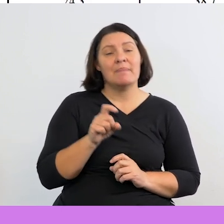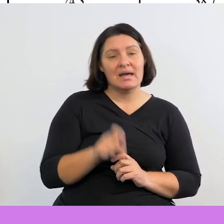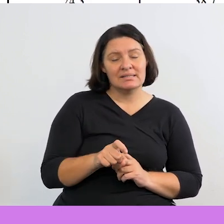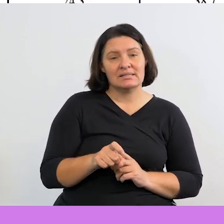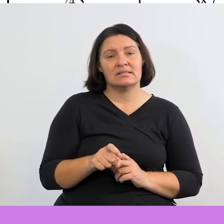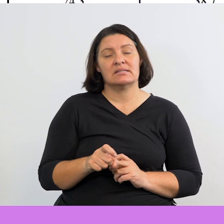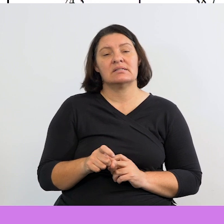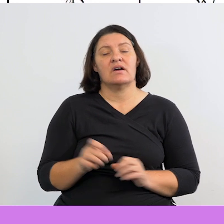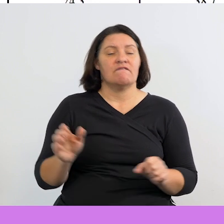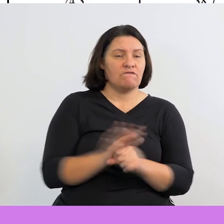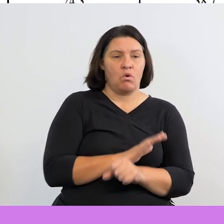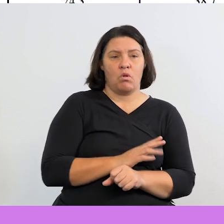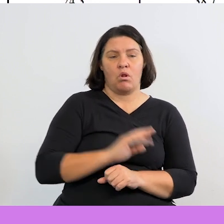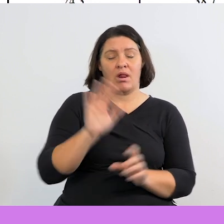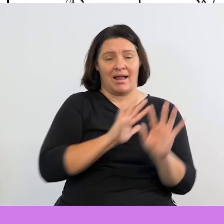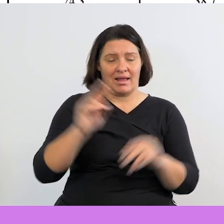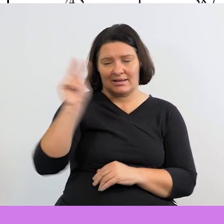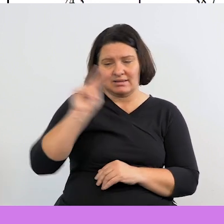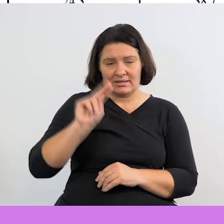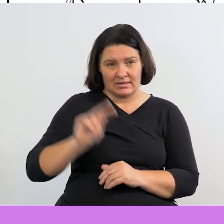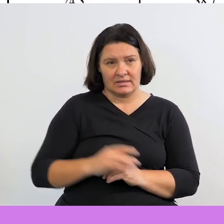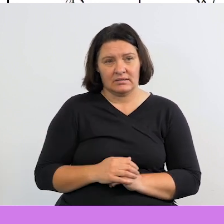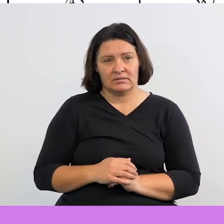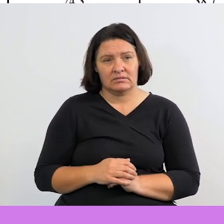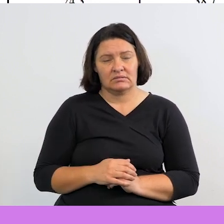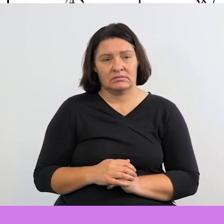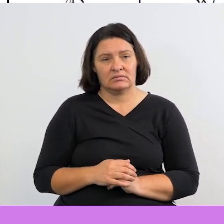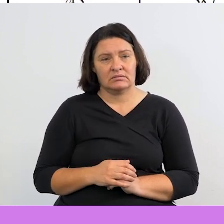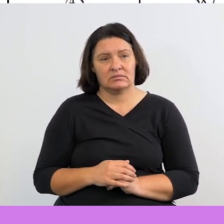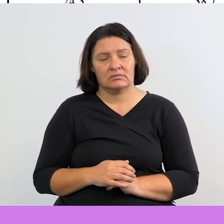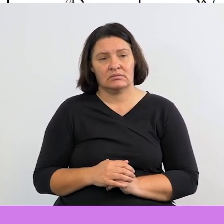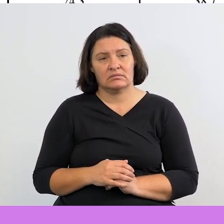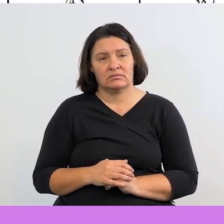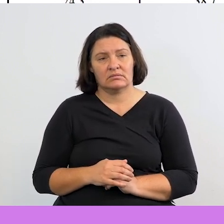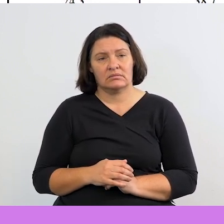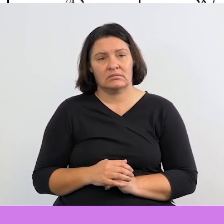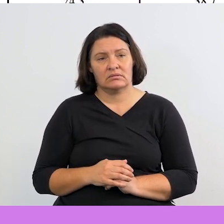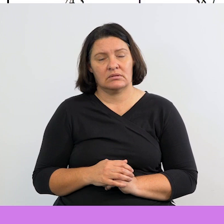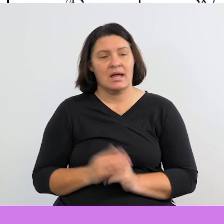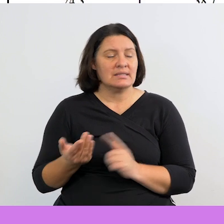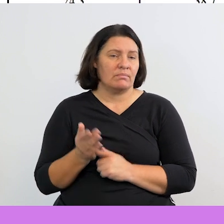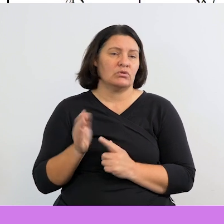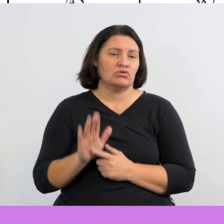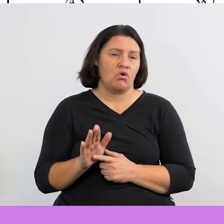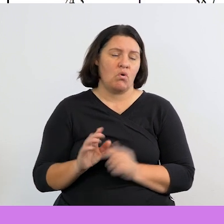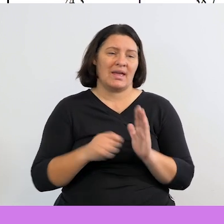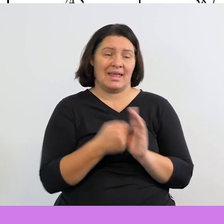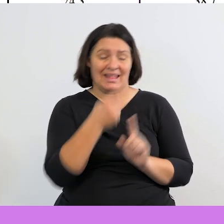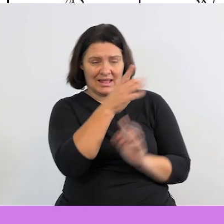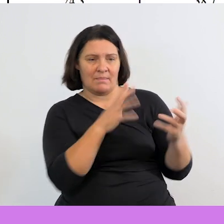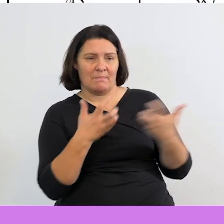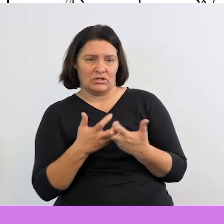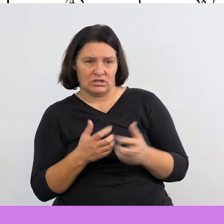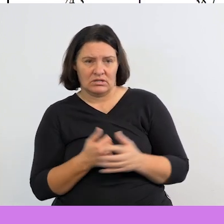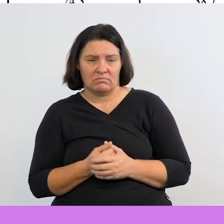around, it must be completely colored, right? So I'm going to color that in as is indicated by